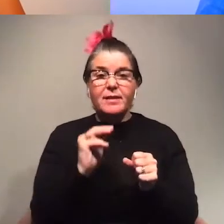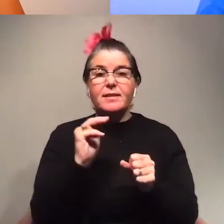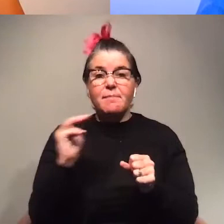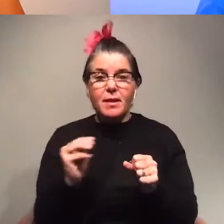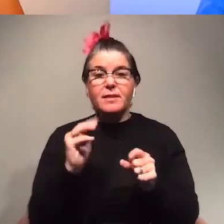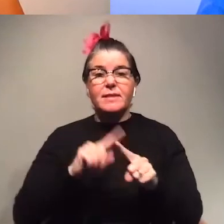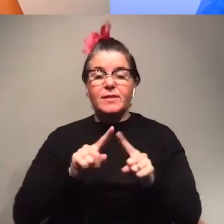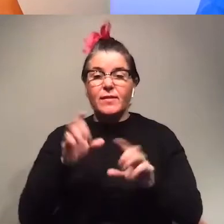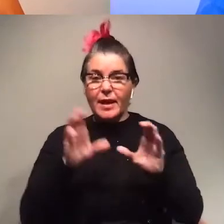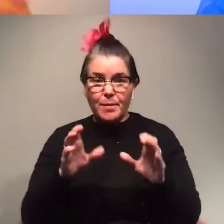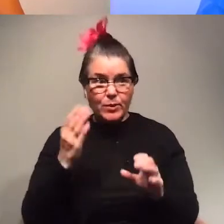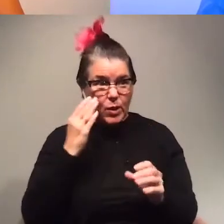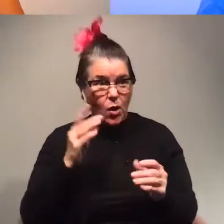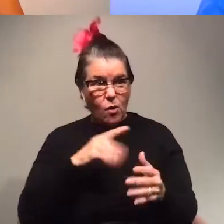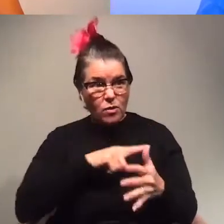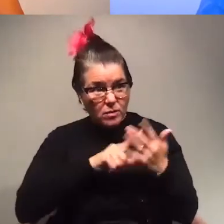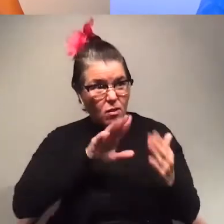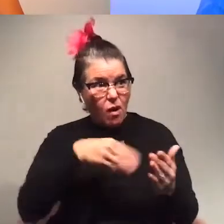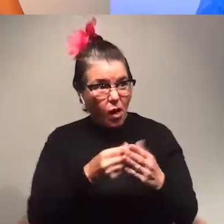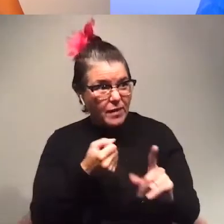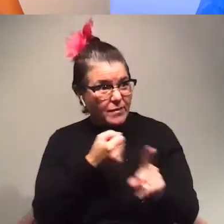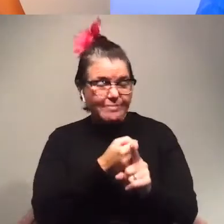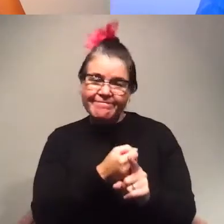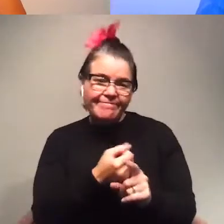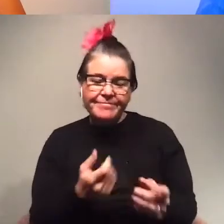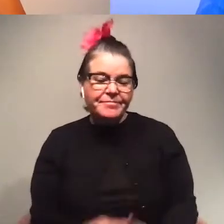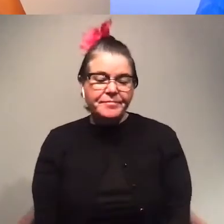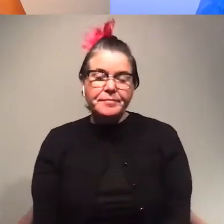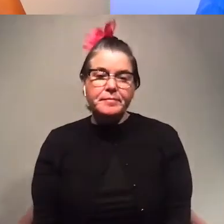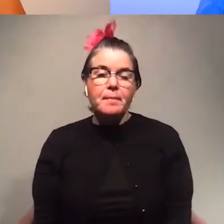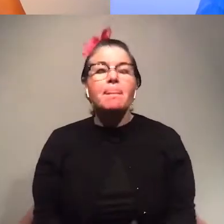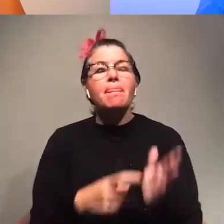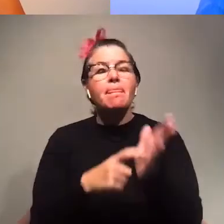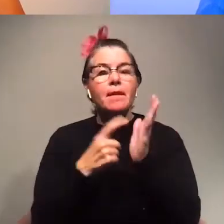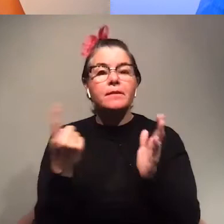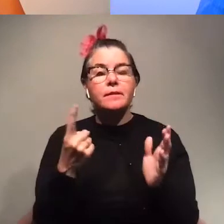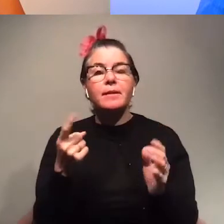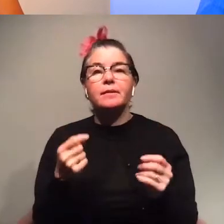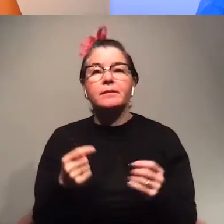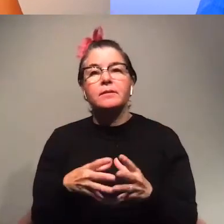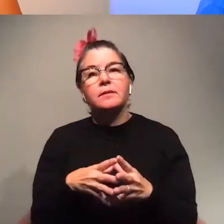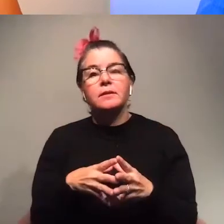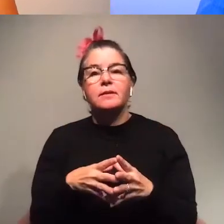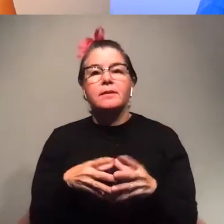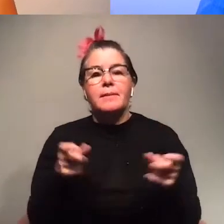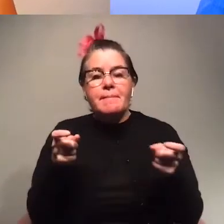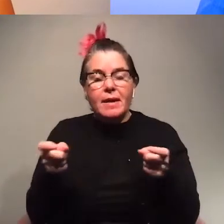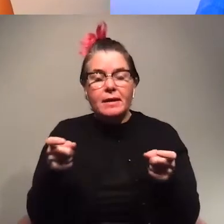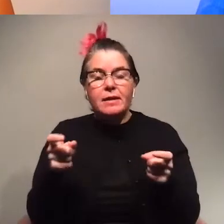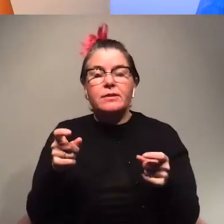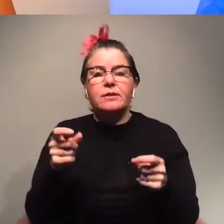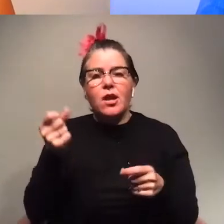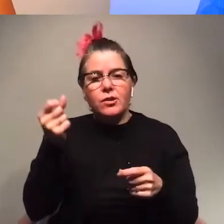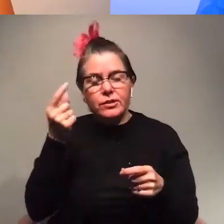the effects of a lot of them. And we will need someone to make sure that they can, manage or understand